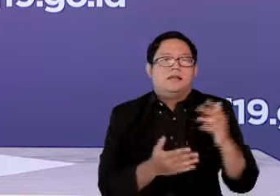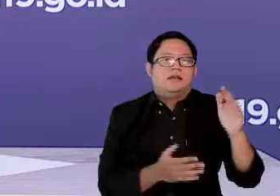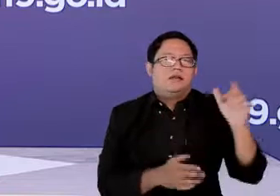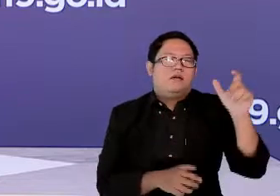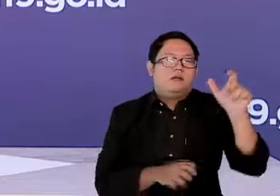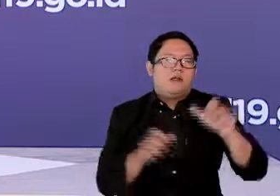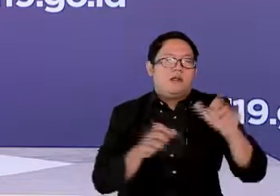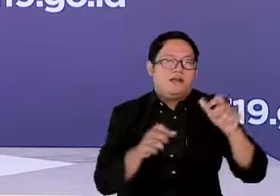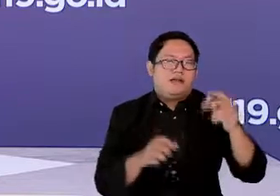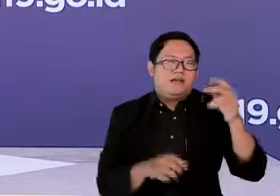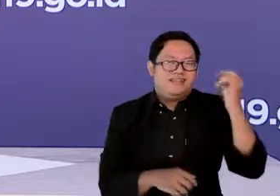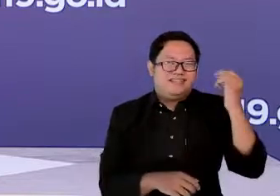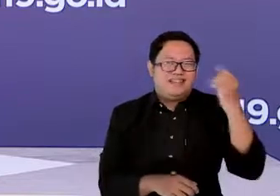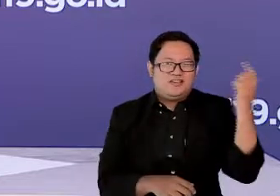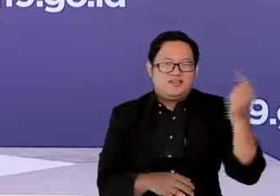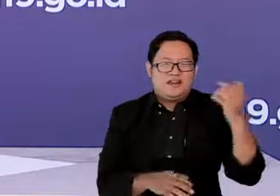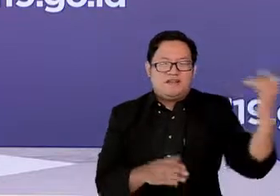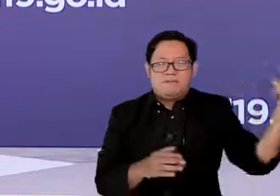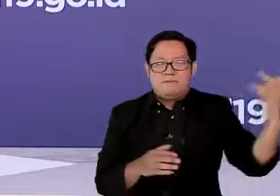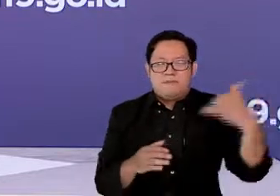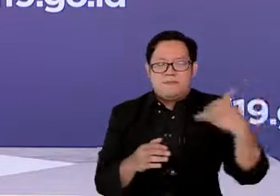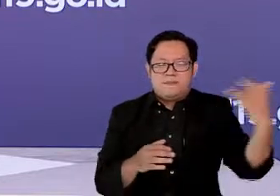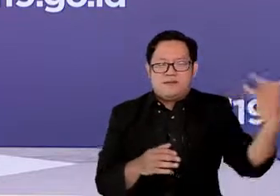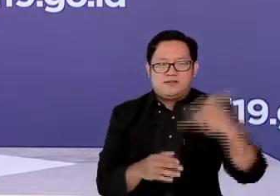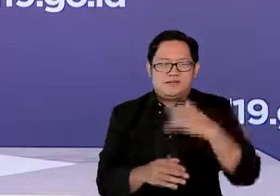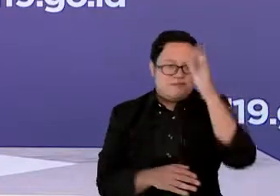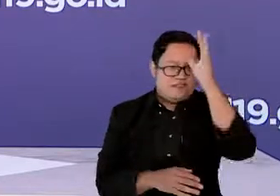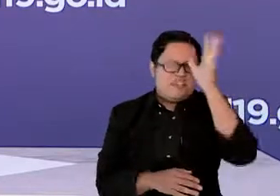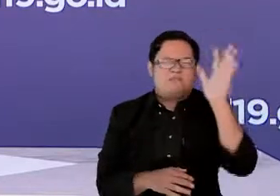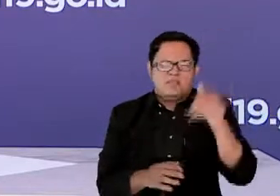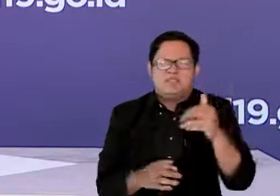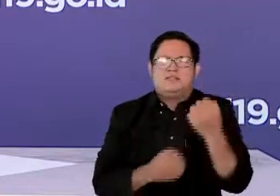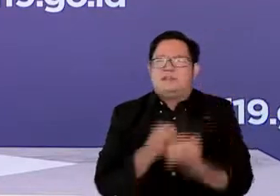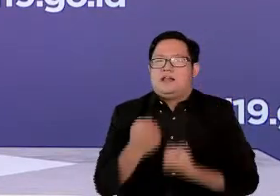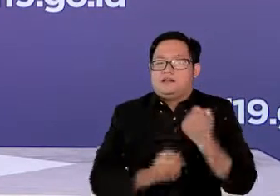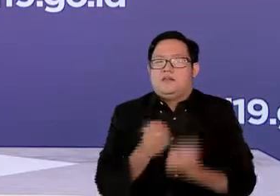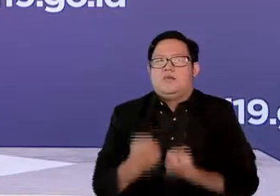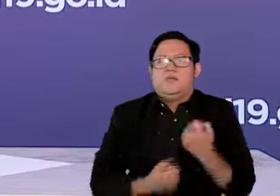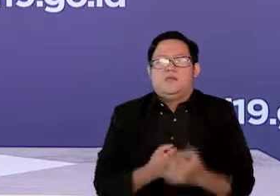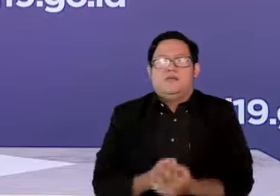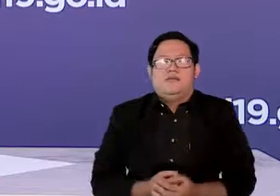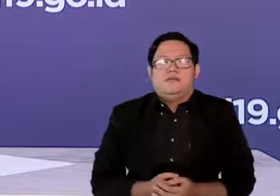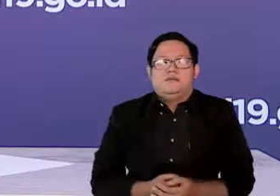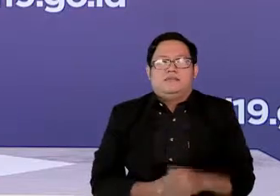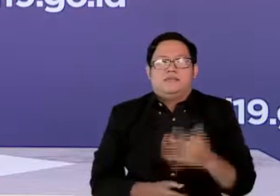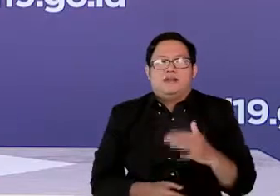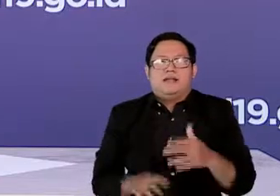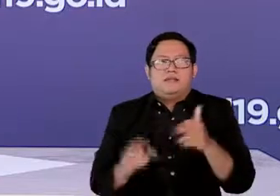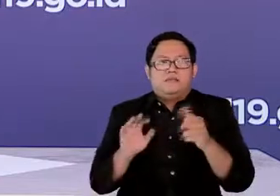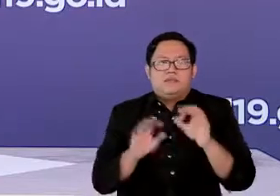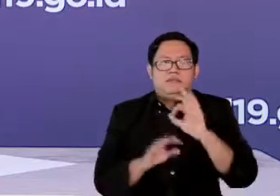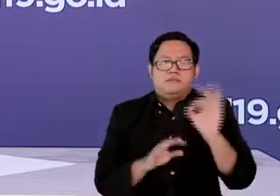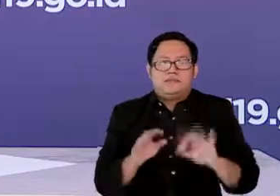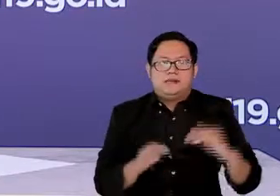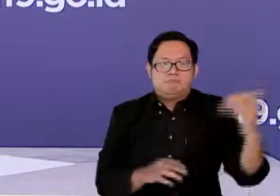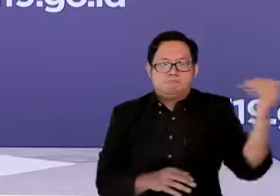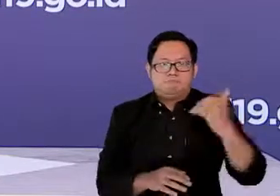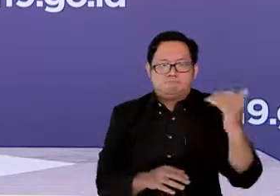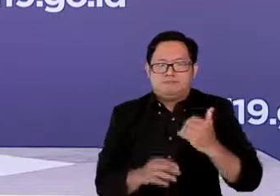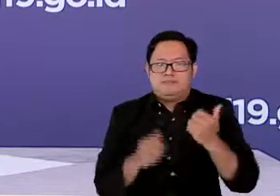nationals entering are still in effect, as stimulated in the Task Force Circular number 18, as I mentioned before, with exceptions